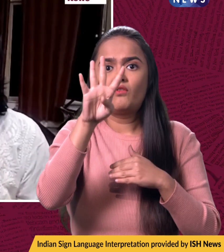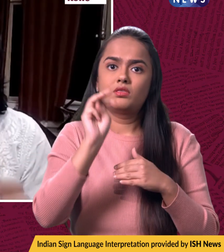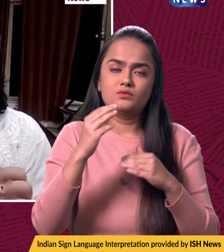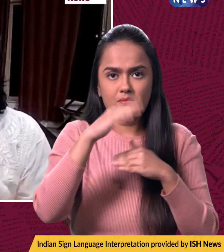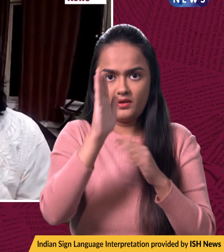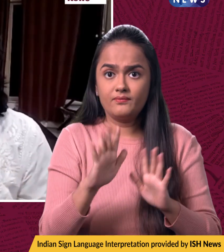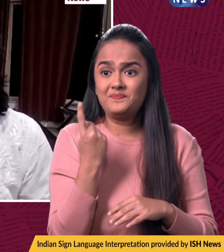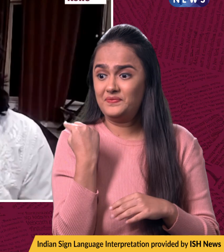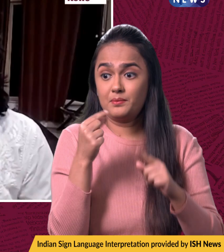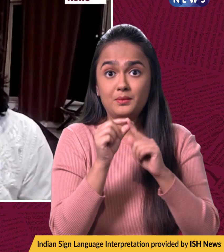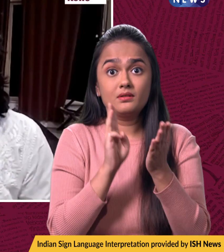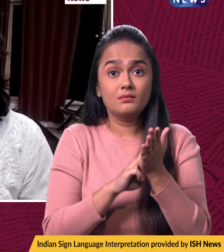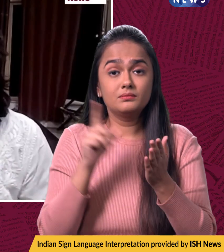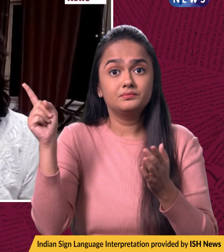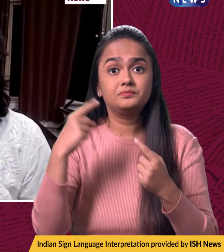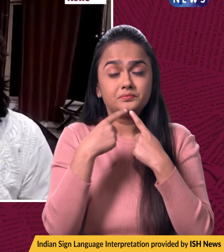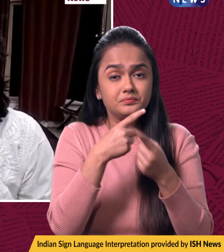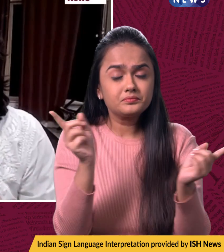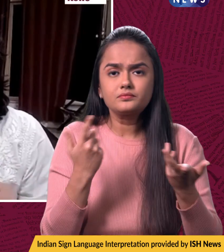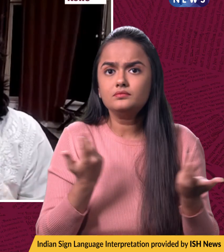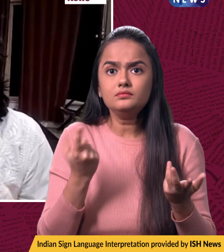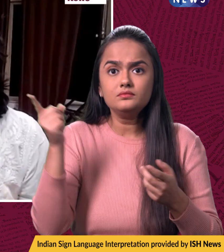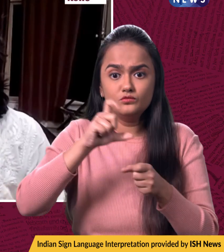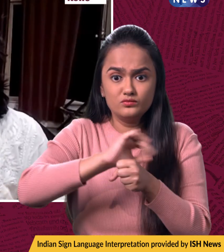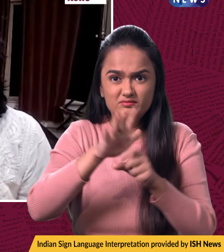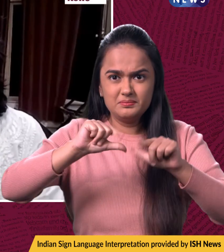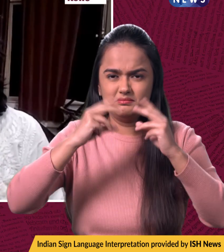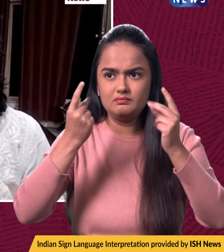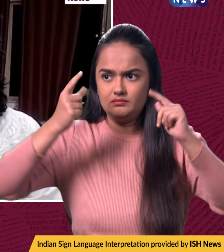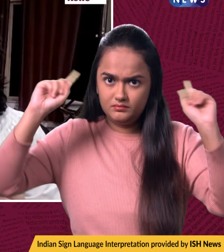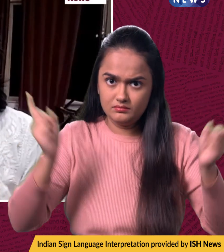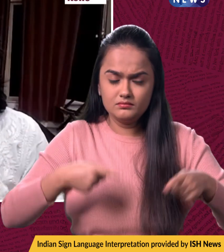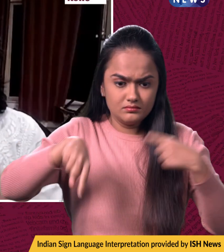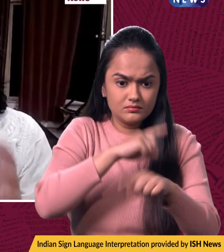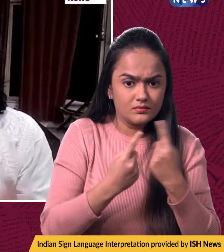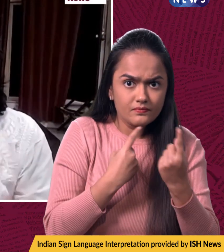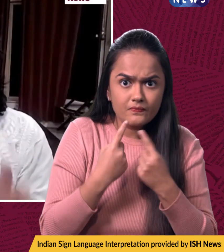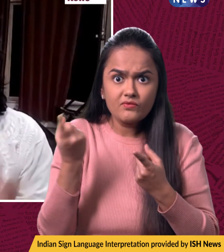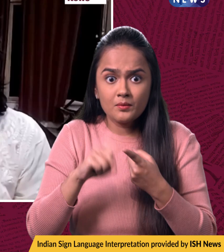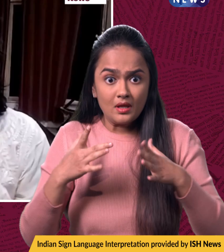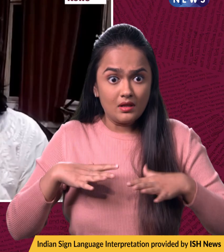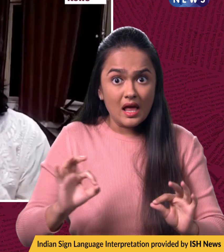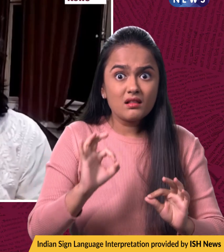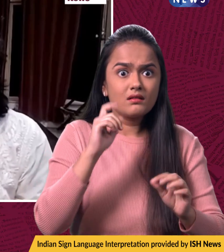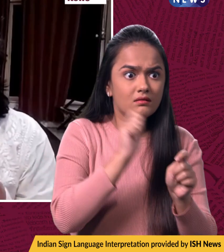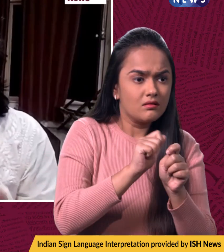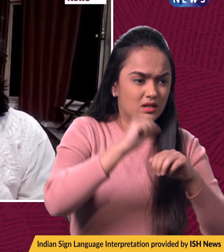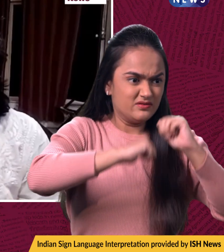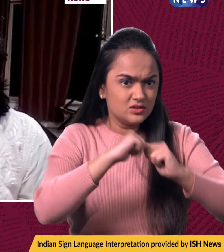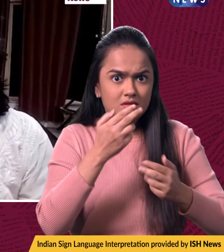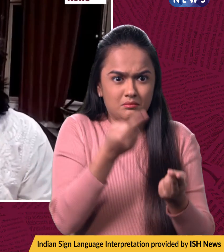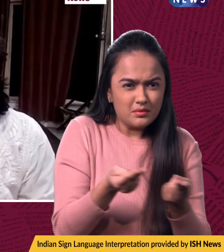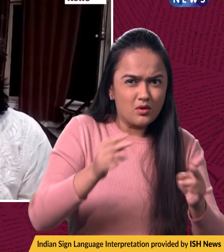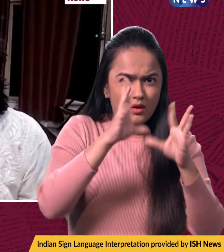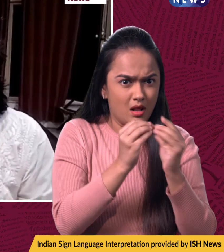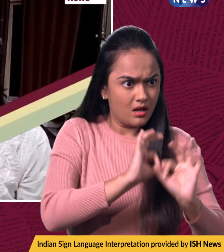4,000 mark. Yesterday, Prime Minister Modi also chaired a COVID meeting and directed officials to ensure that adequate health infrastructure